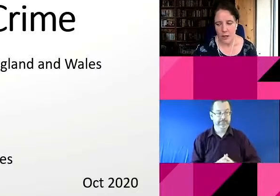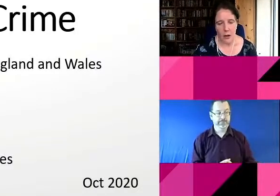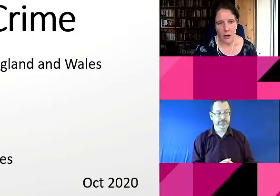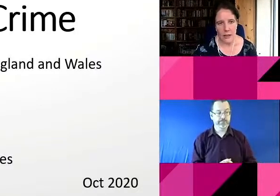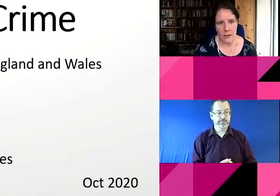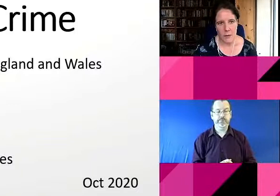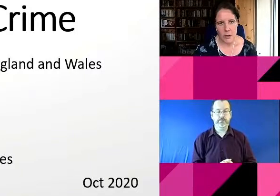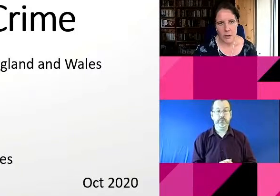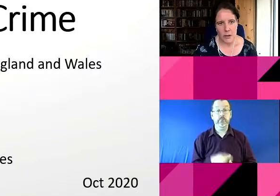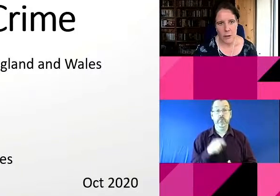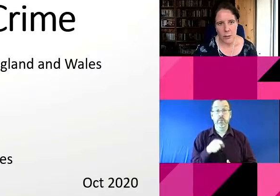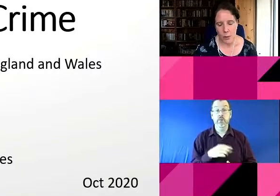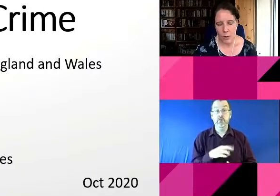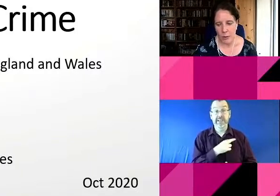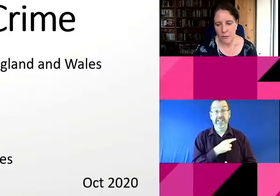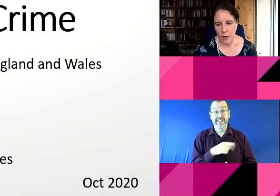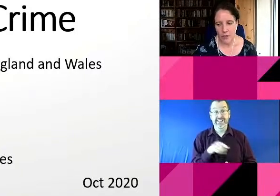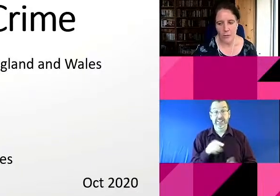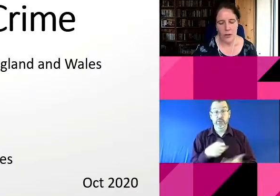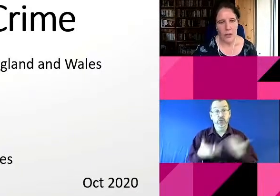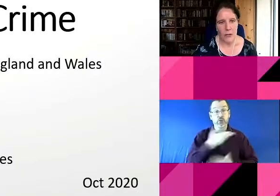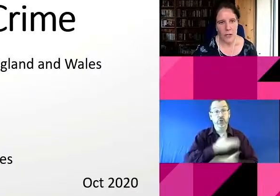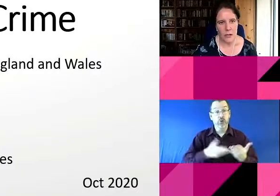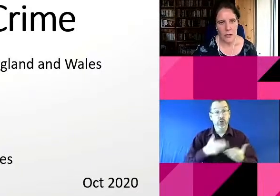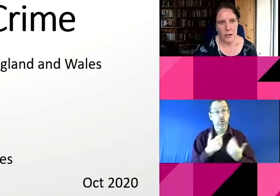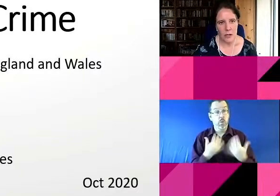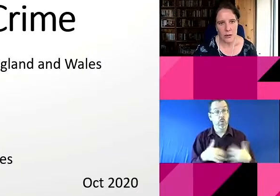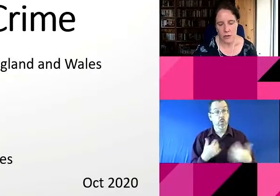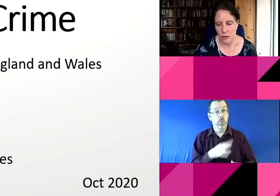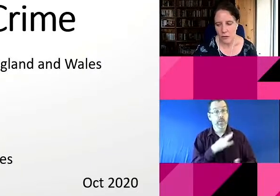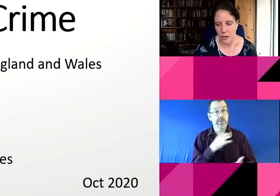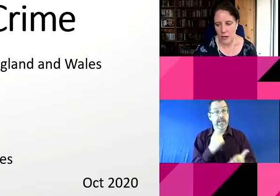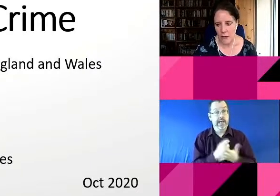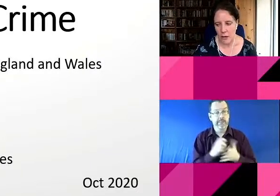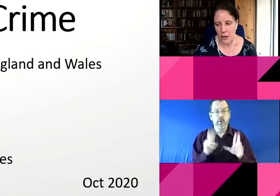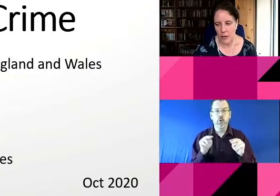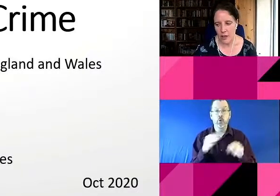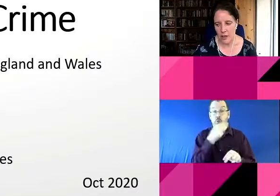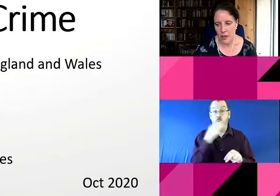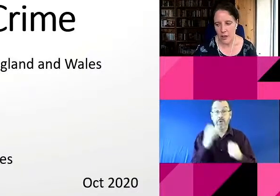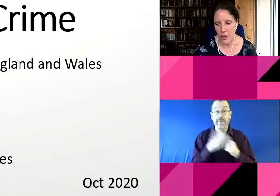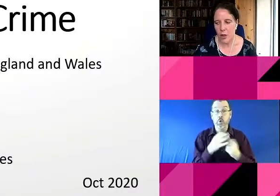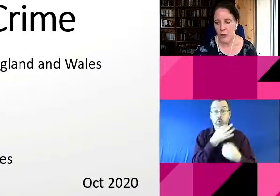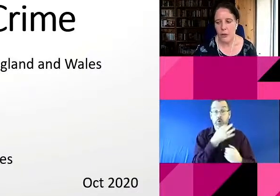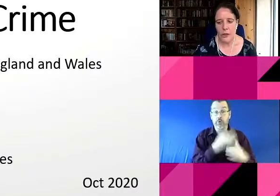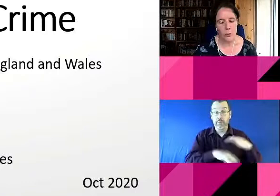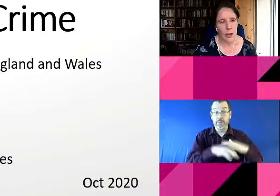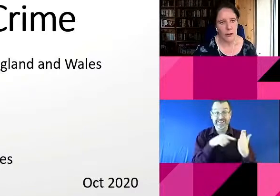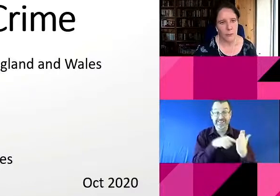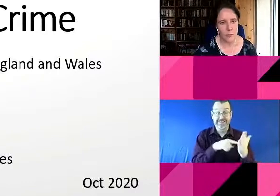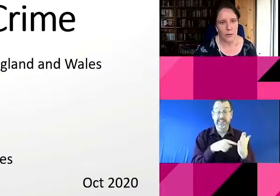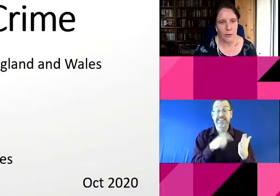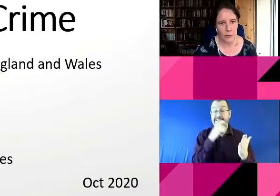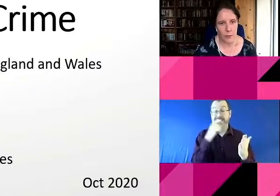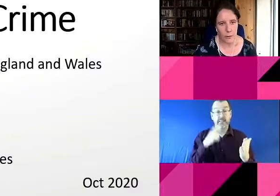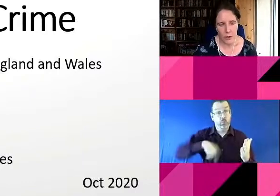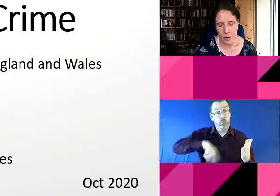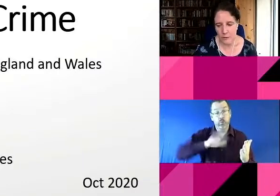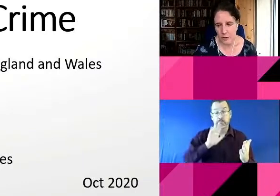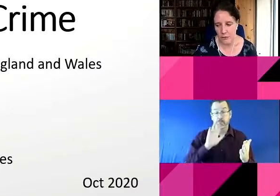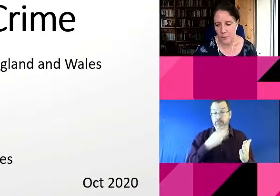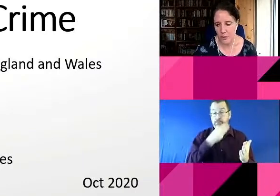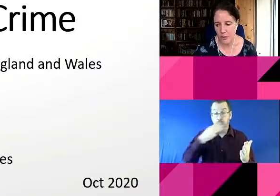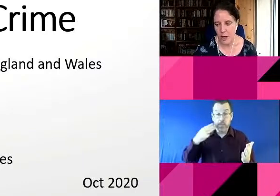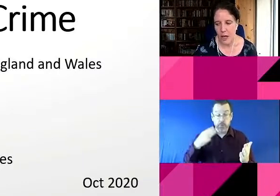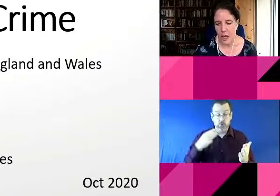discussion, not least because the new programme for government commits us to introduce hate crime legislation within 12 months of the